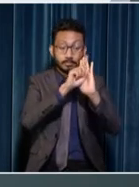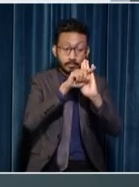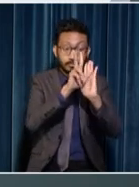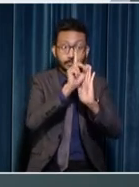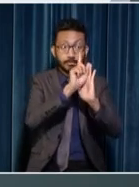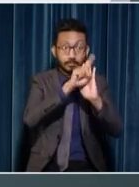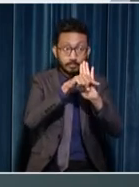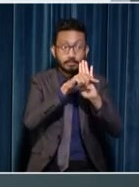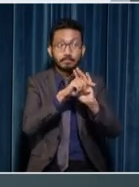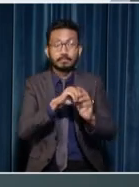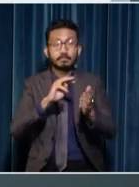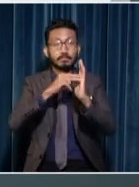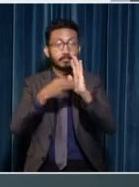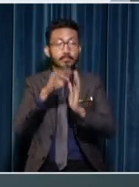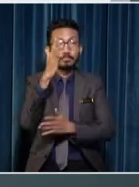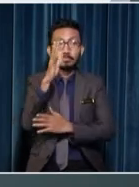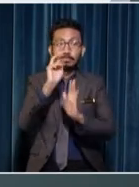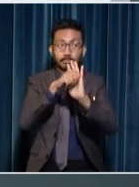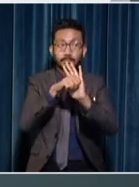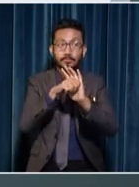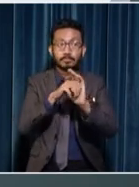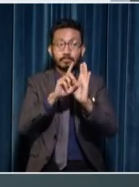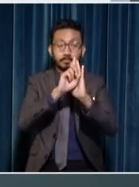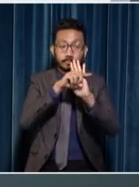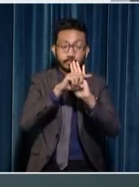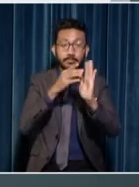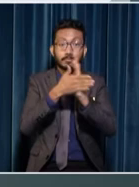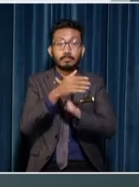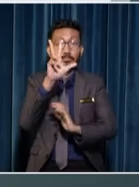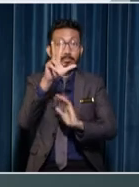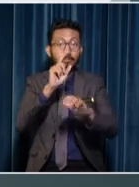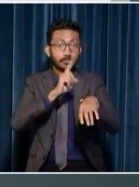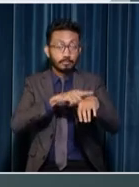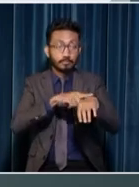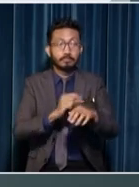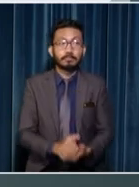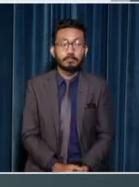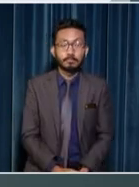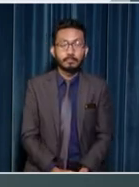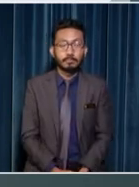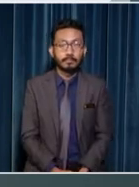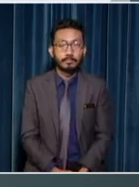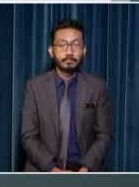3:15 means 15 minutes past 3:00.